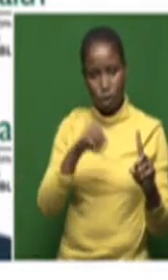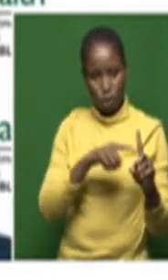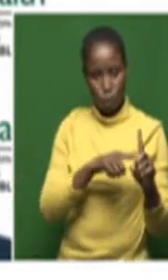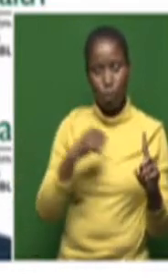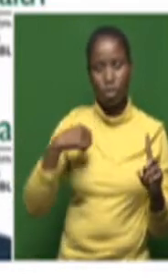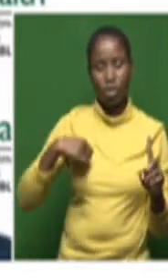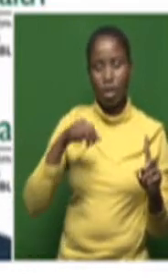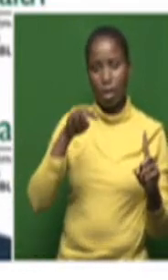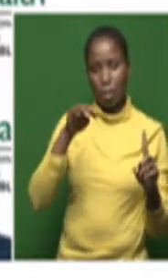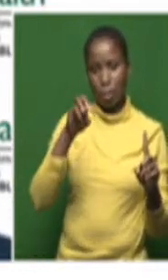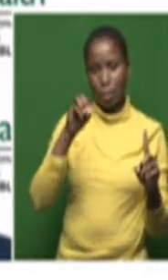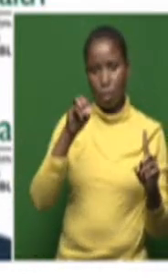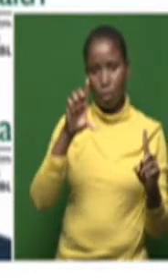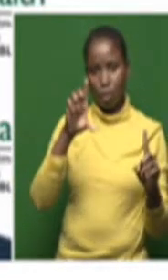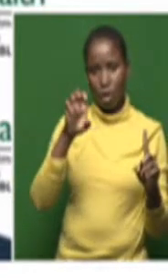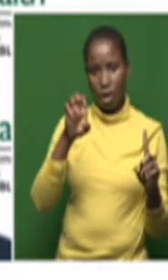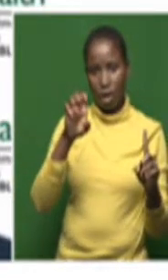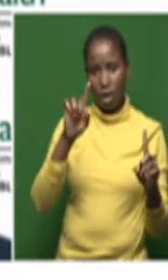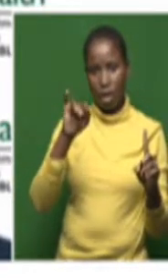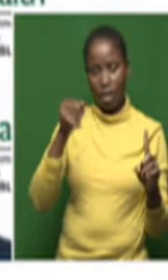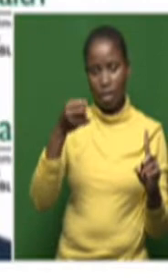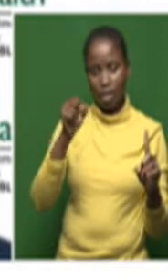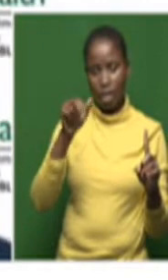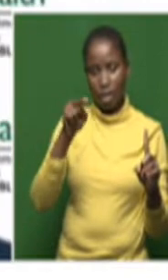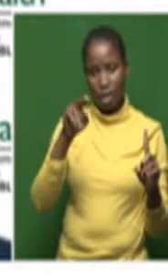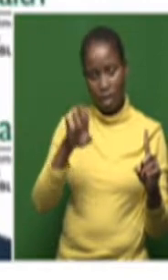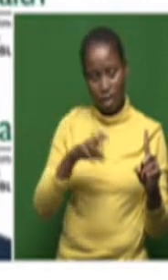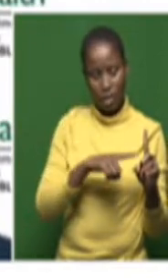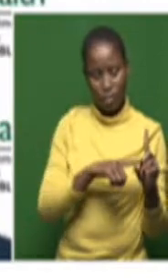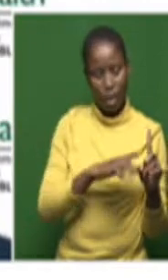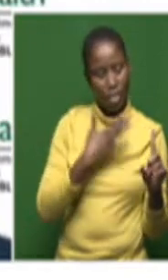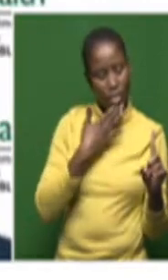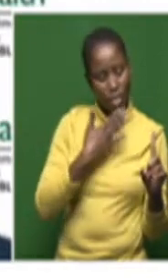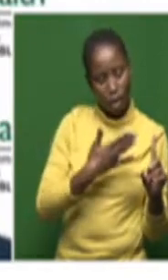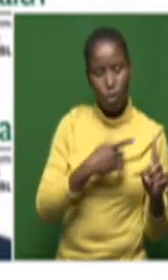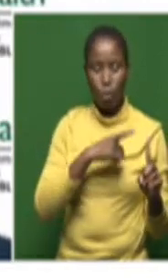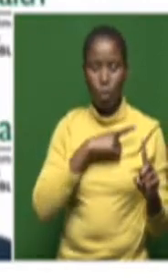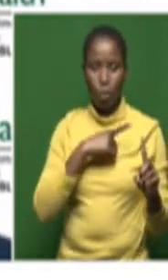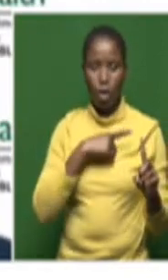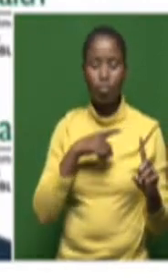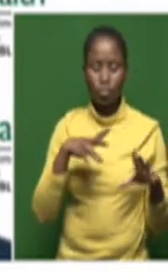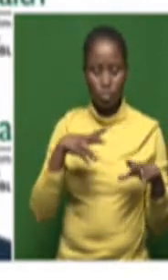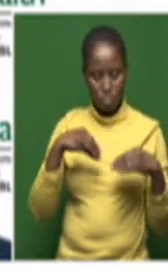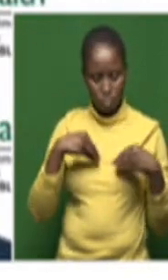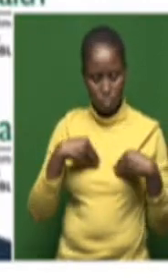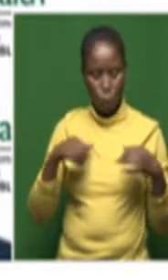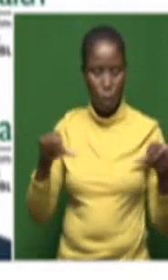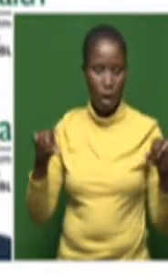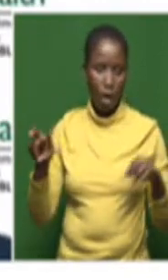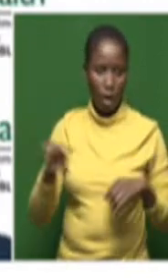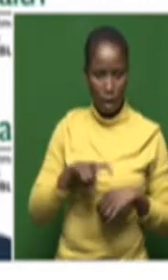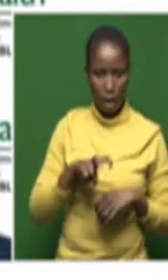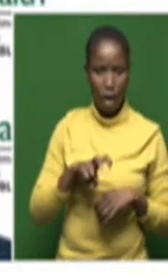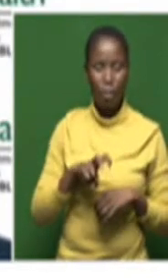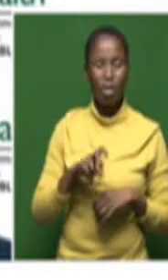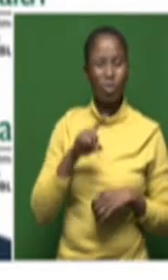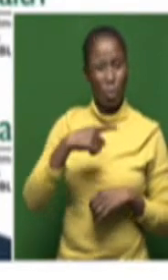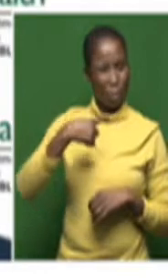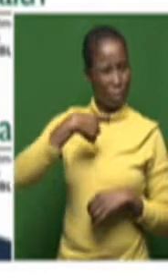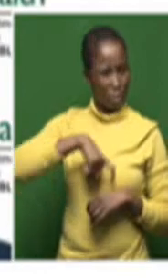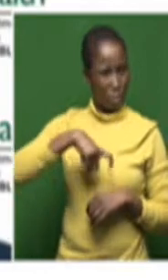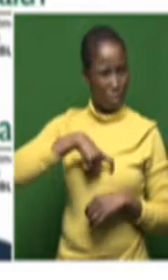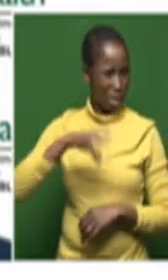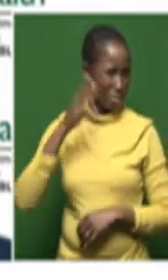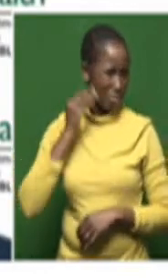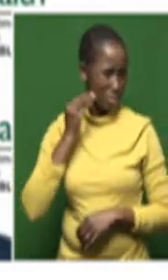really appreciate her participation for agreeing to come and share her personal experience in the